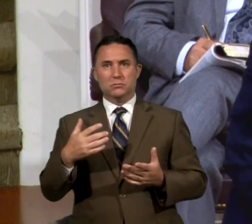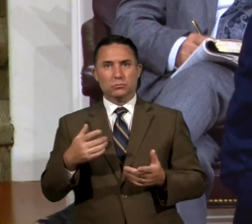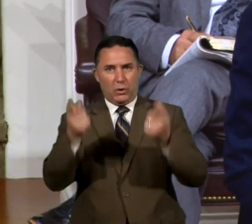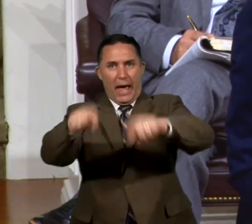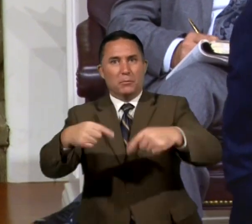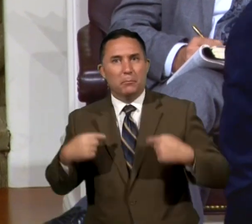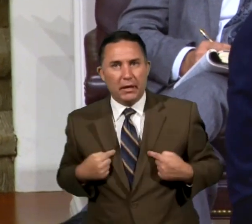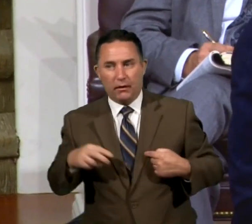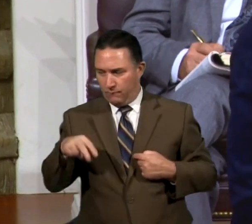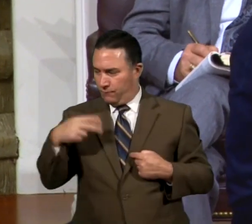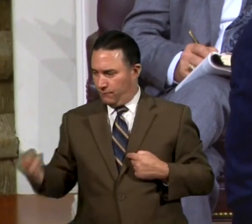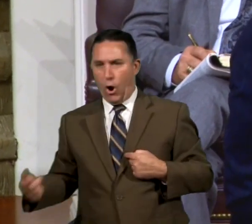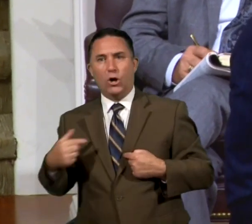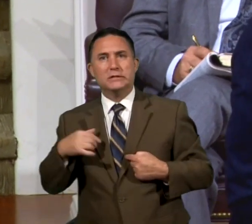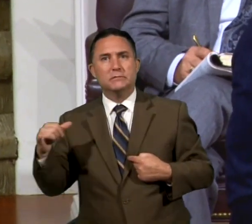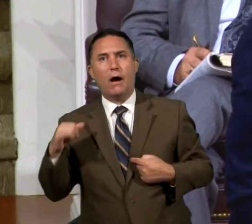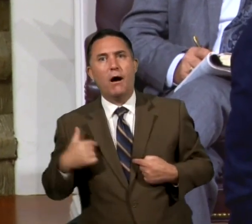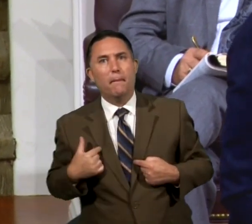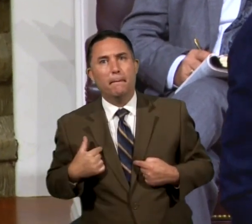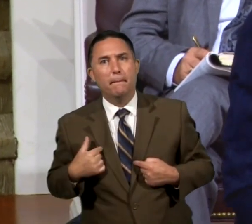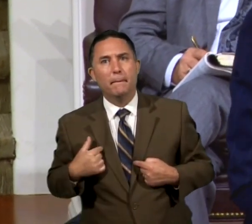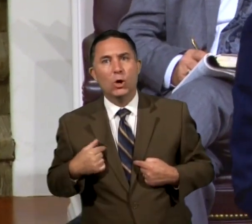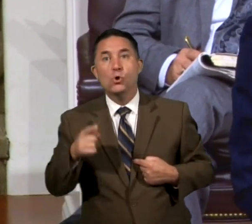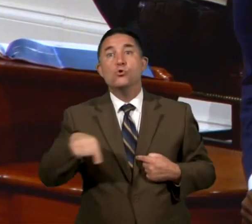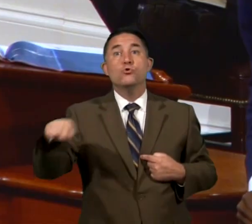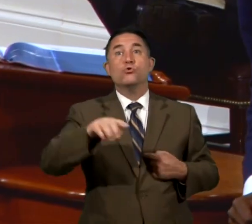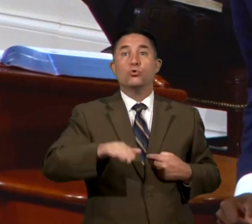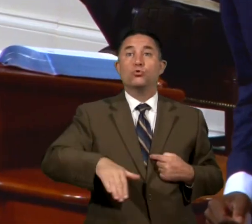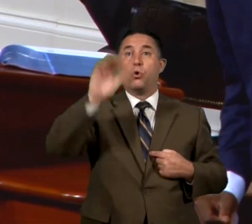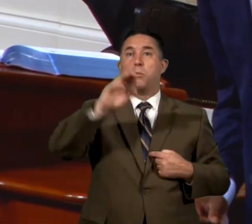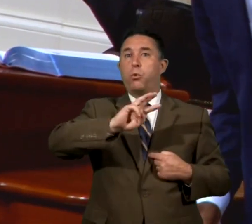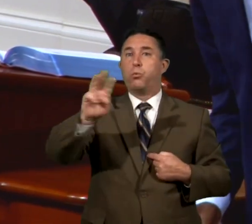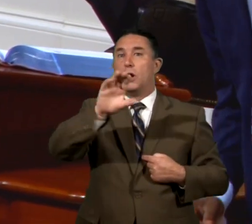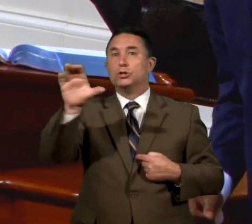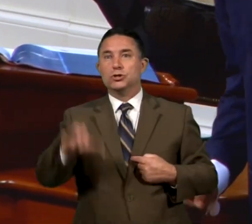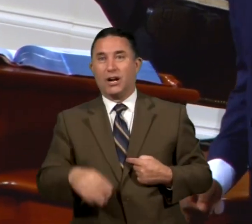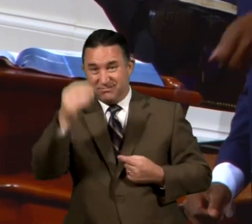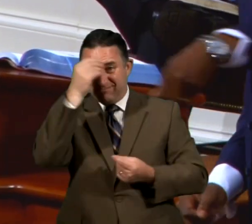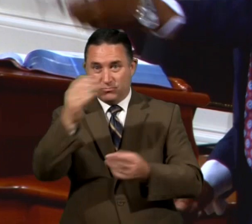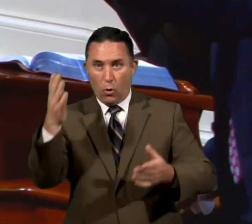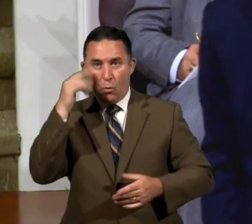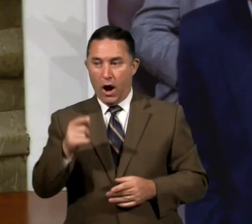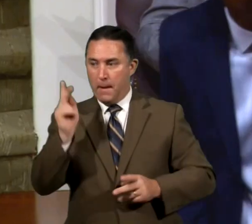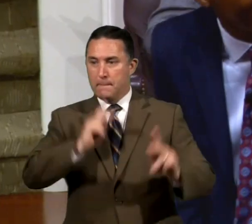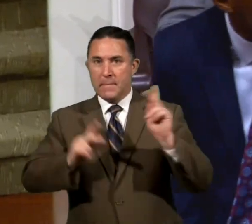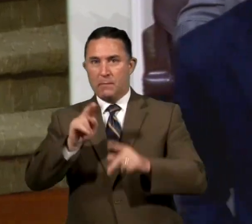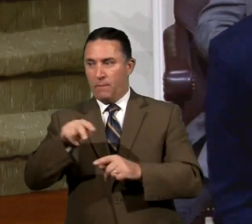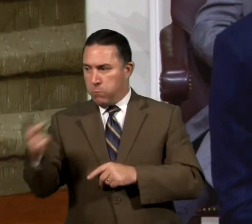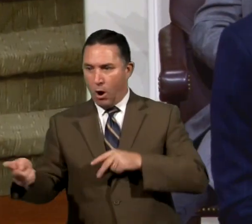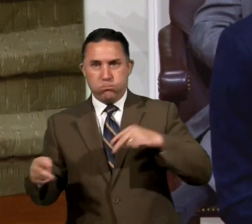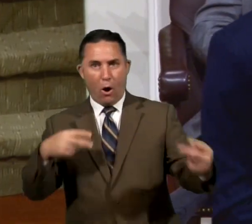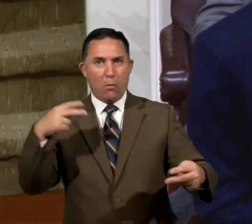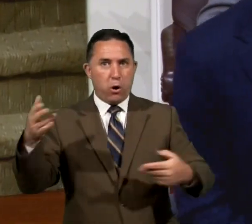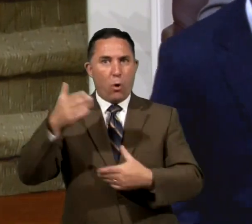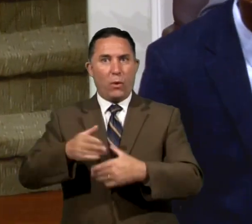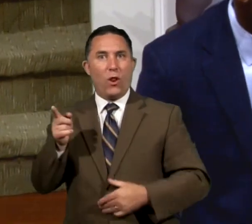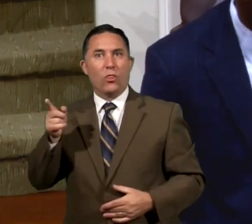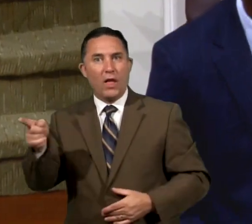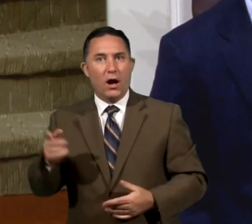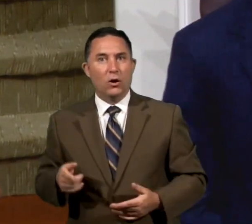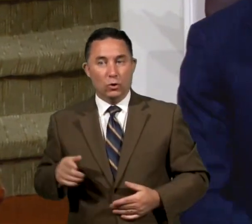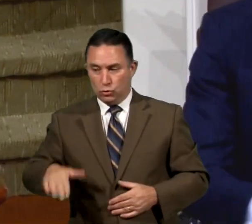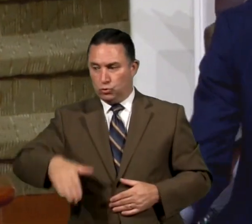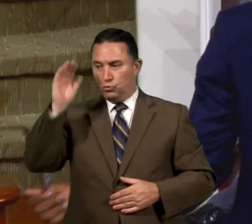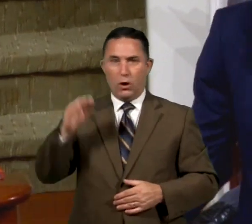I out of the window. You grew up on the west side of Chicago, and I'll tell you why you got people falling out of windows there.